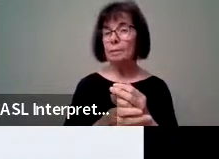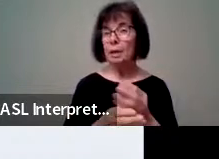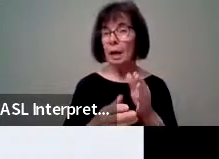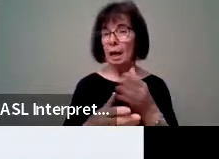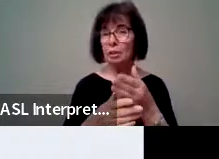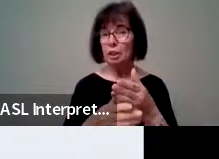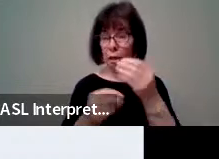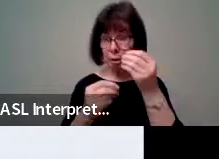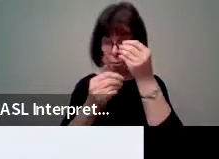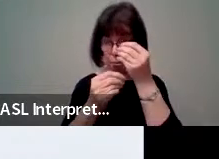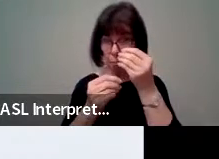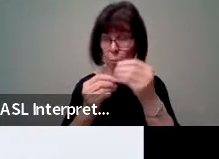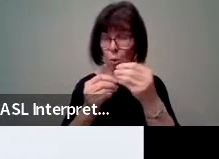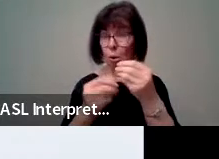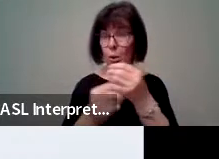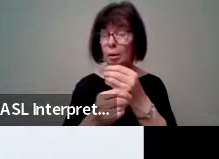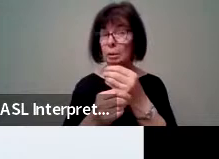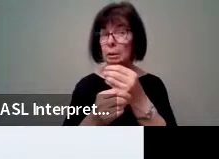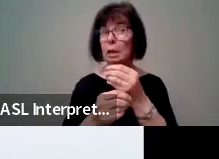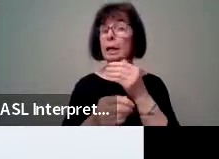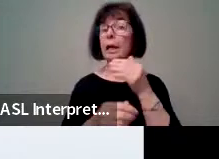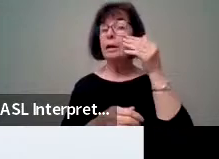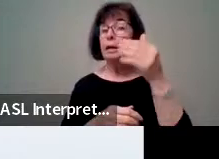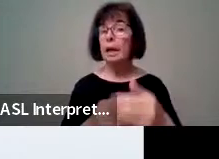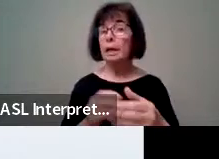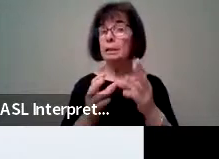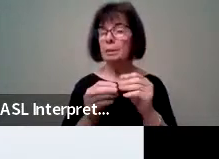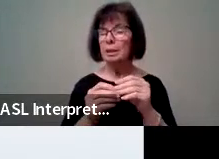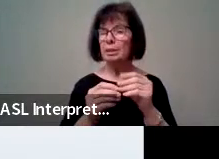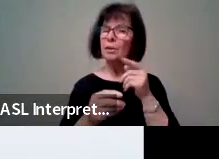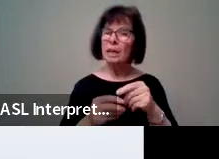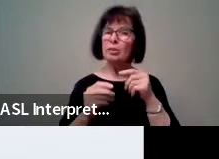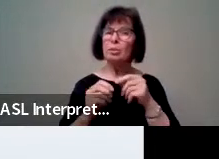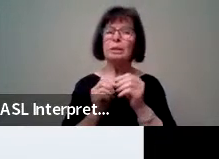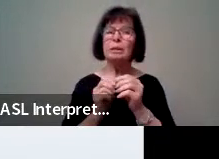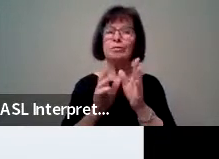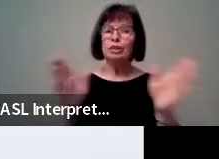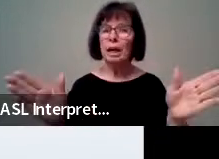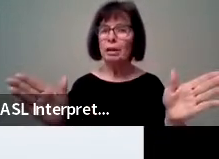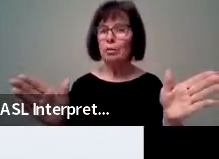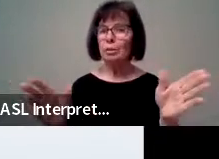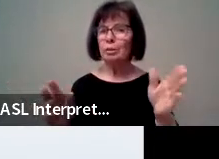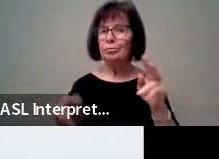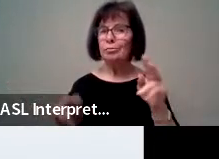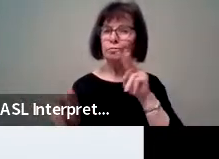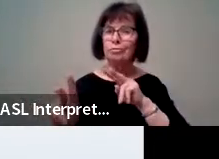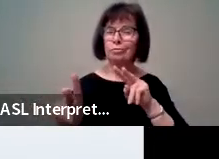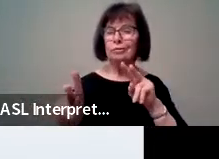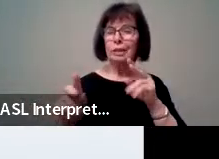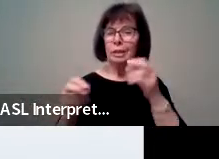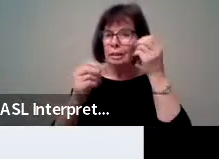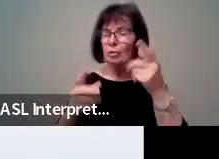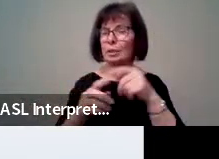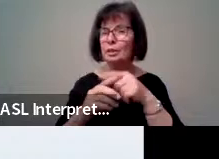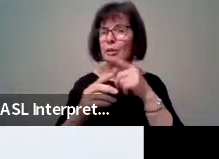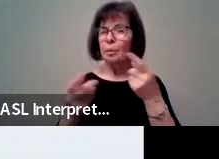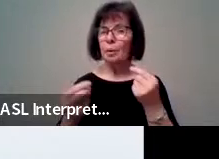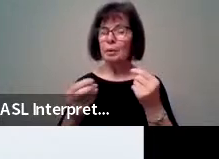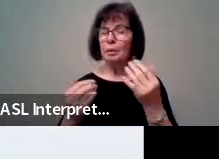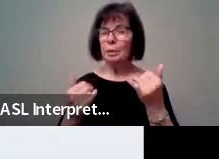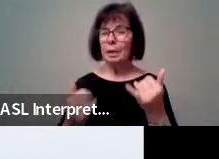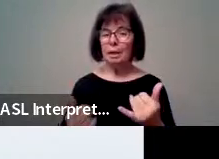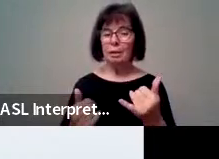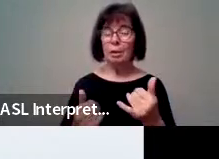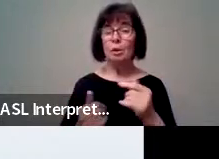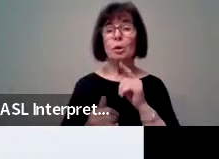gives you kind of an overview of what we're doing right now. But as Kimmy mentioned, we are looking forward to refreshing